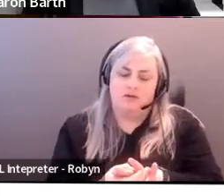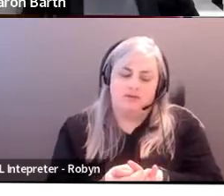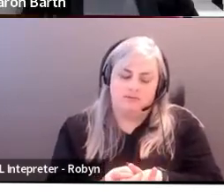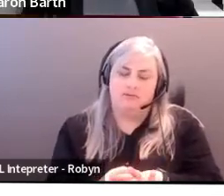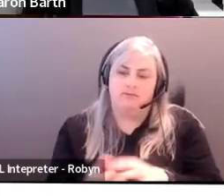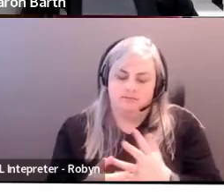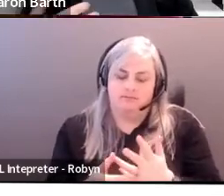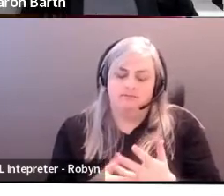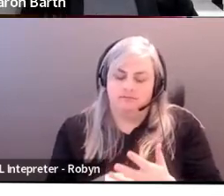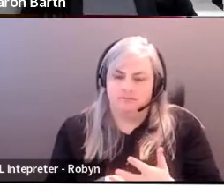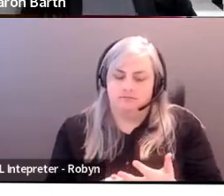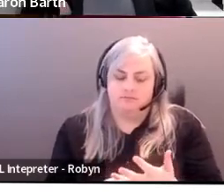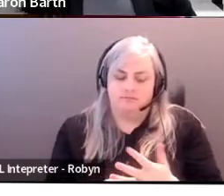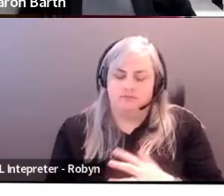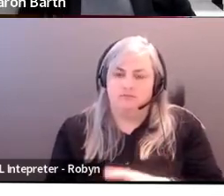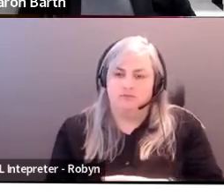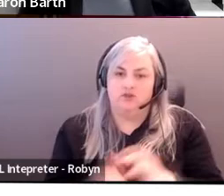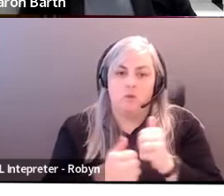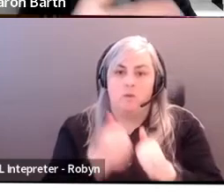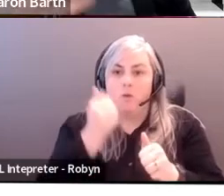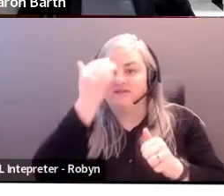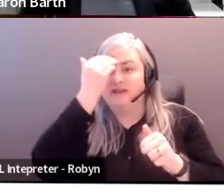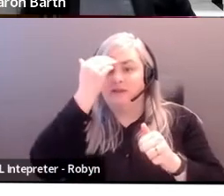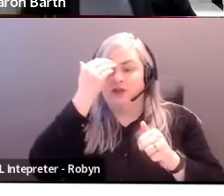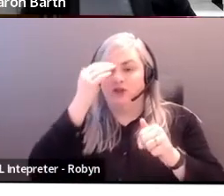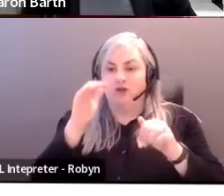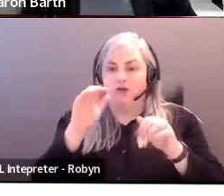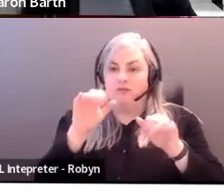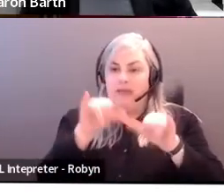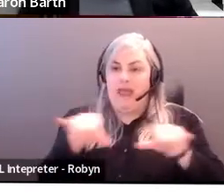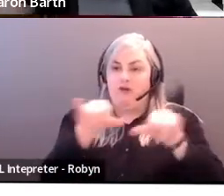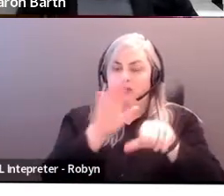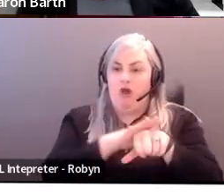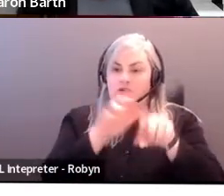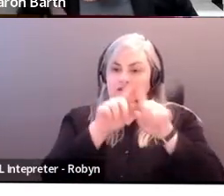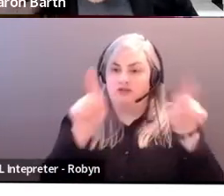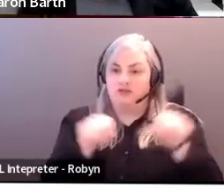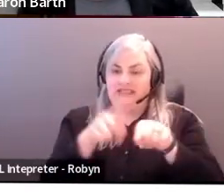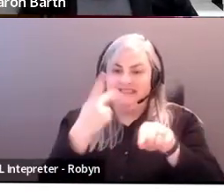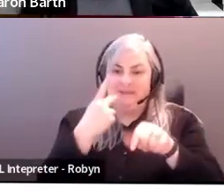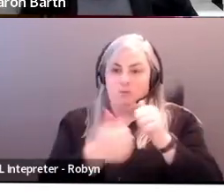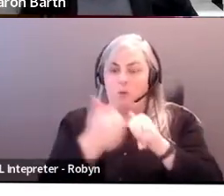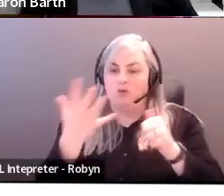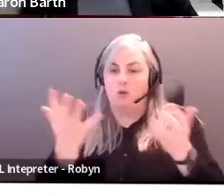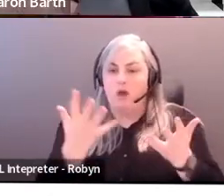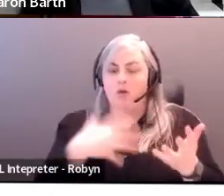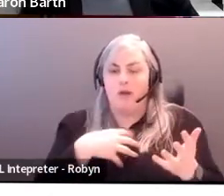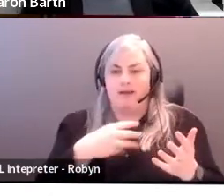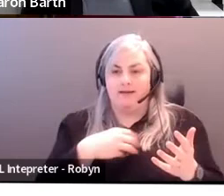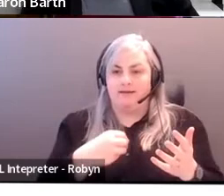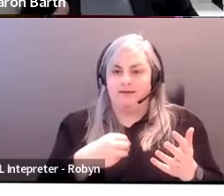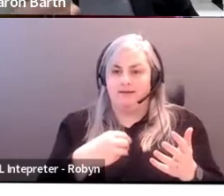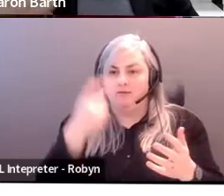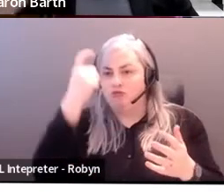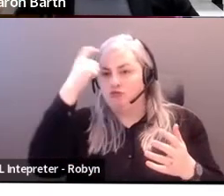Yeah. So the most familiar pattern on the screen here is white, right? White space. And your